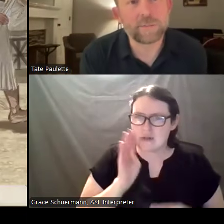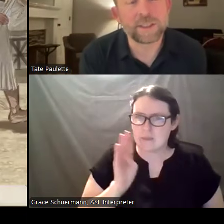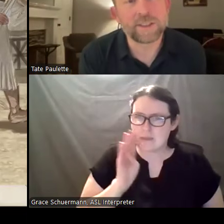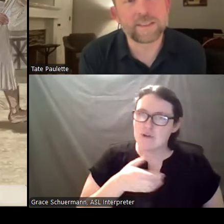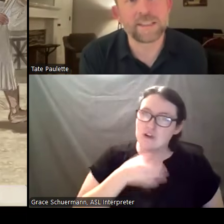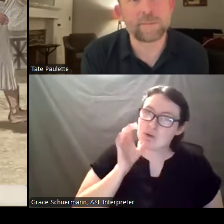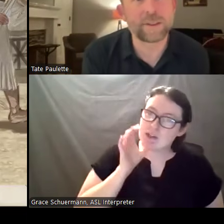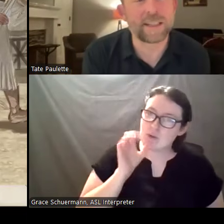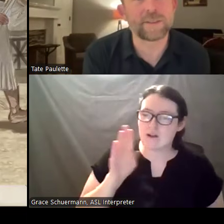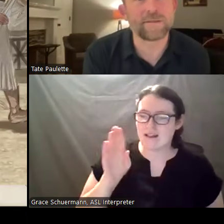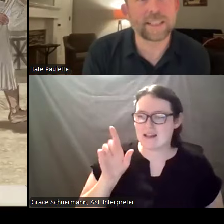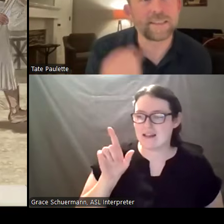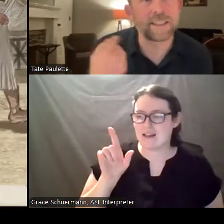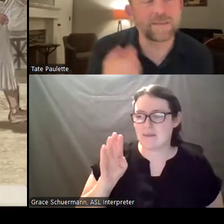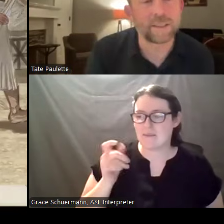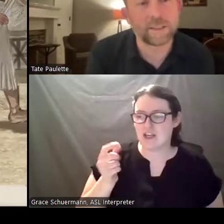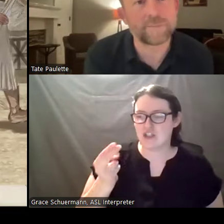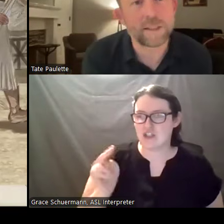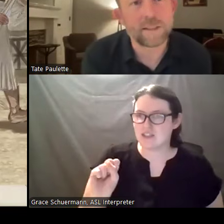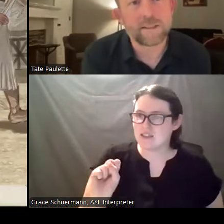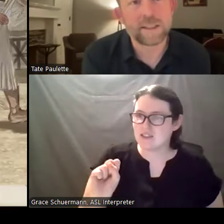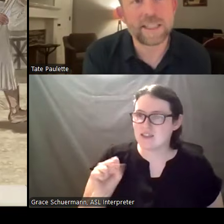or libations in the book. And I was invited to give